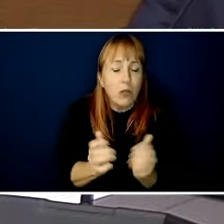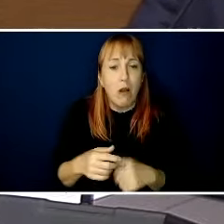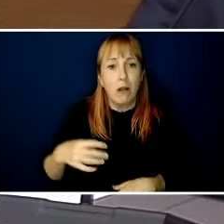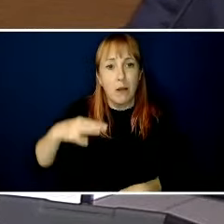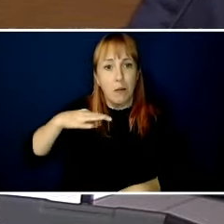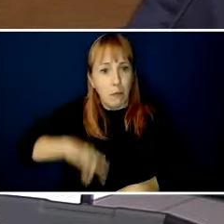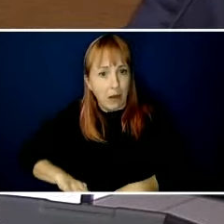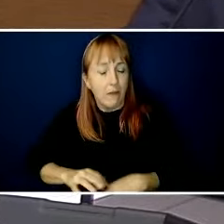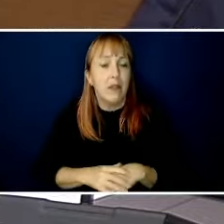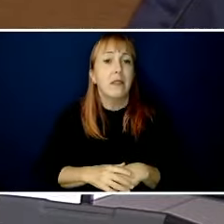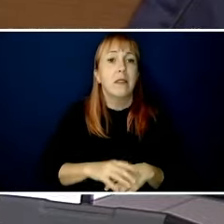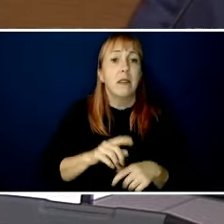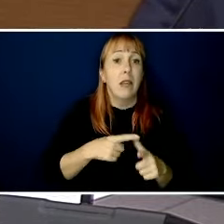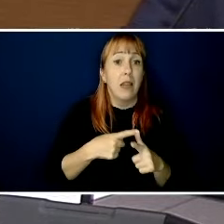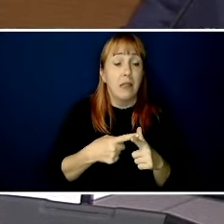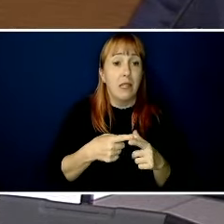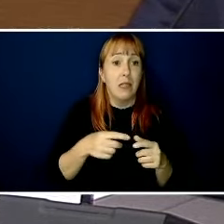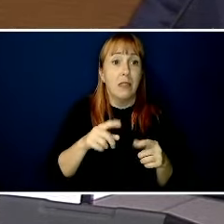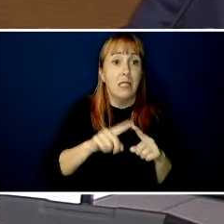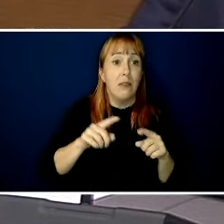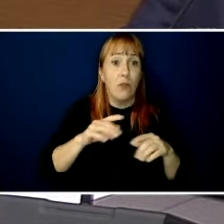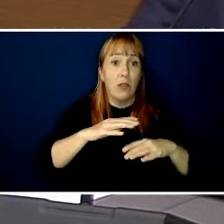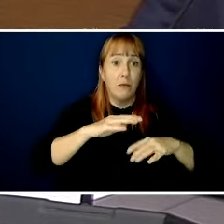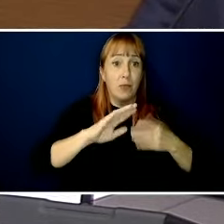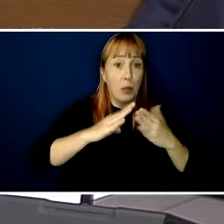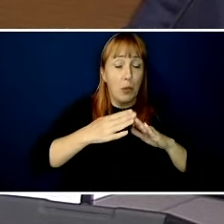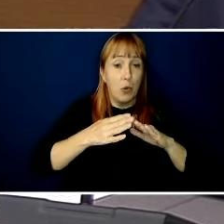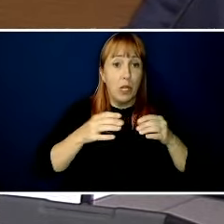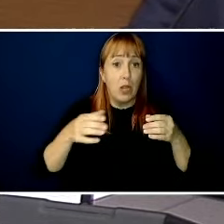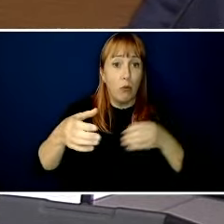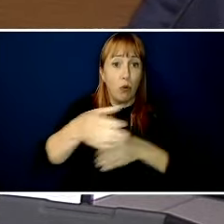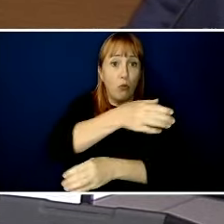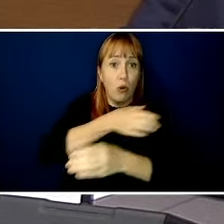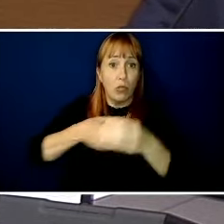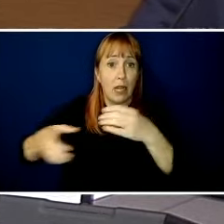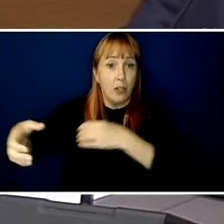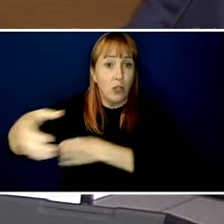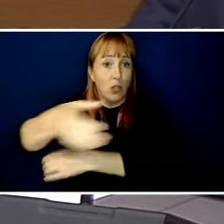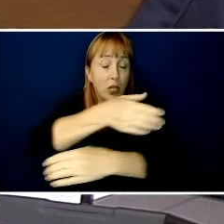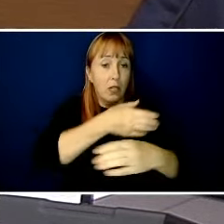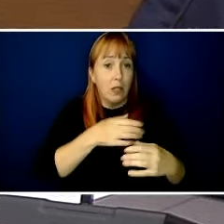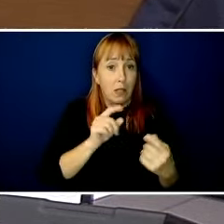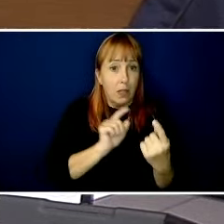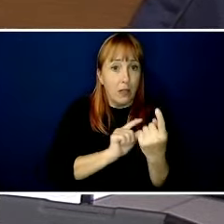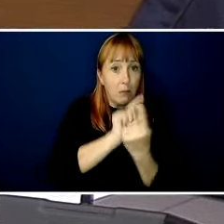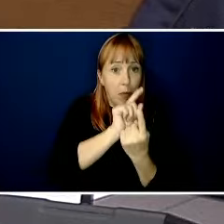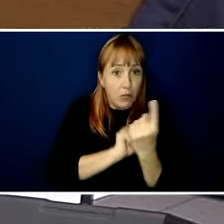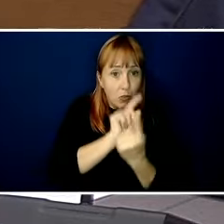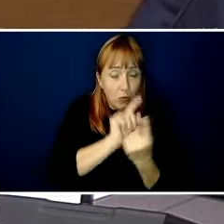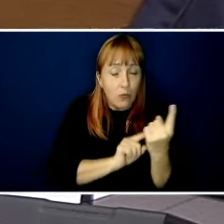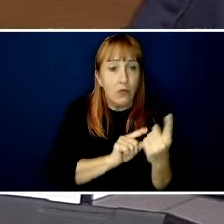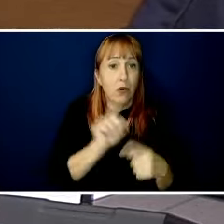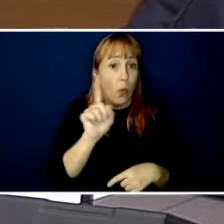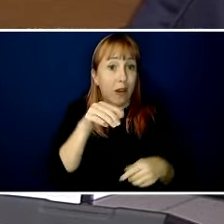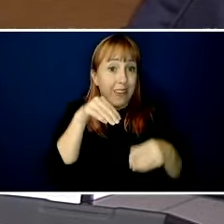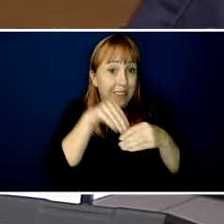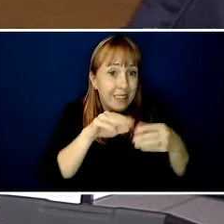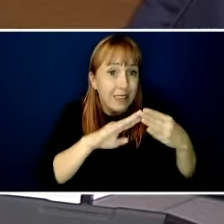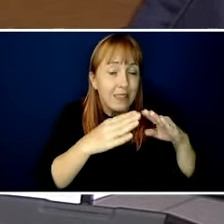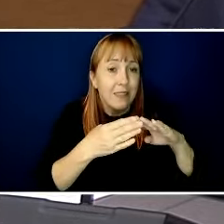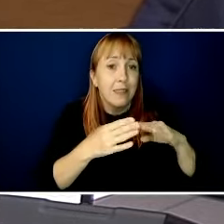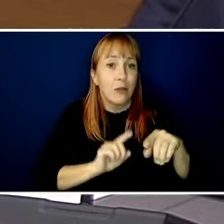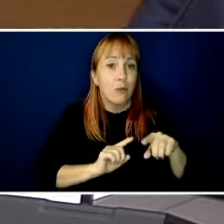into various rotations in the community, and they're actually working with mentors in the city and learning